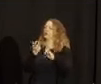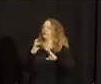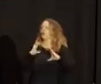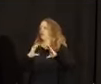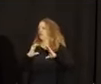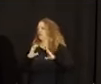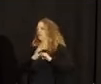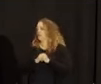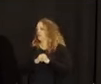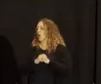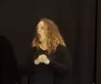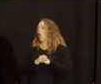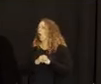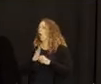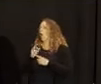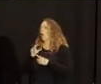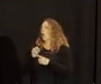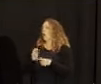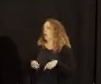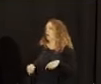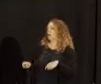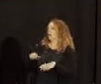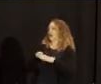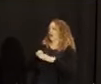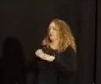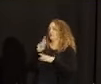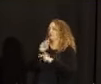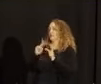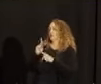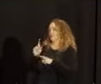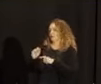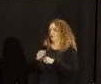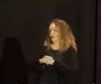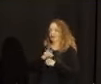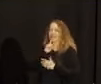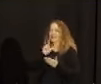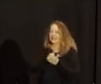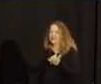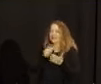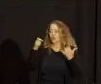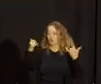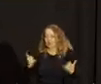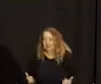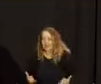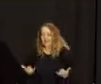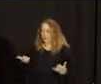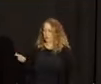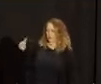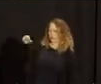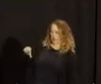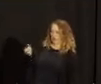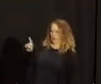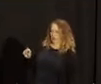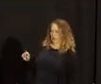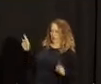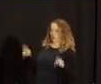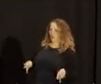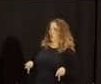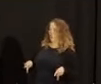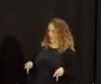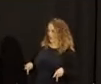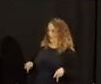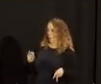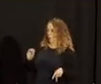conversation around organ transplant access for people with disabilities. It is legal in this day and age to deny a disabled person